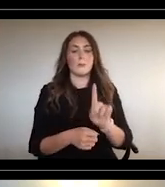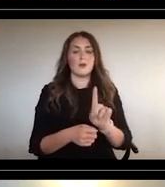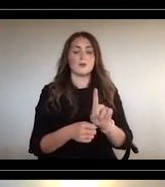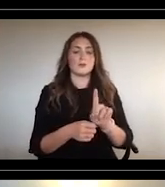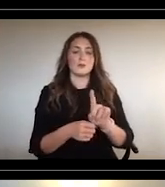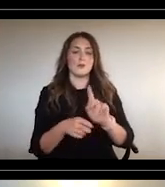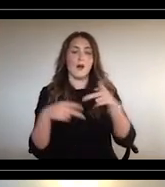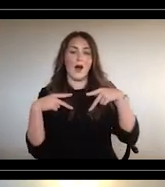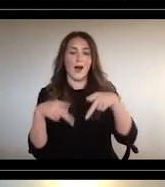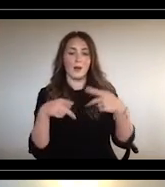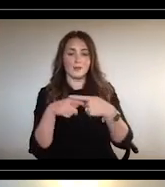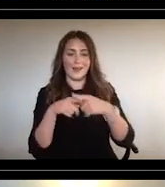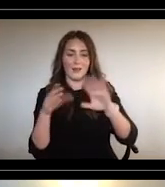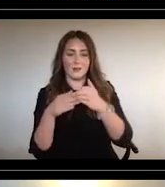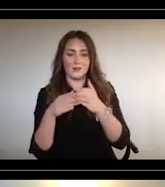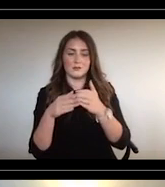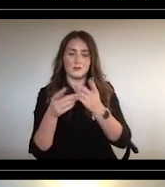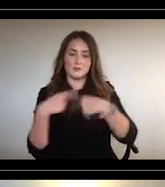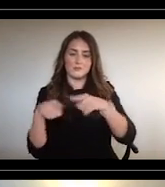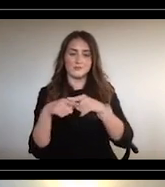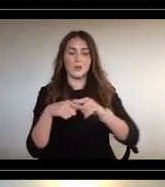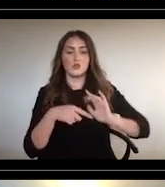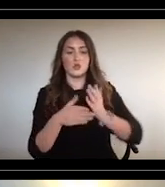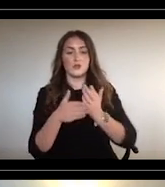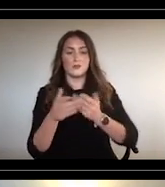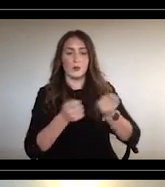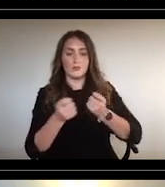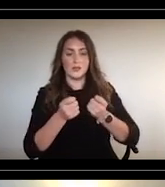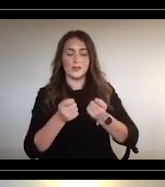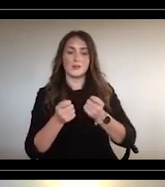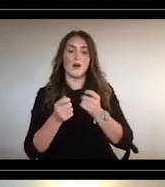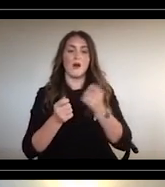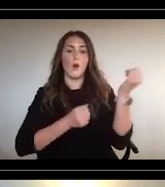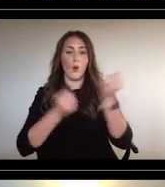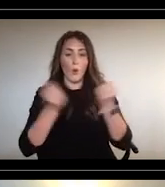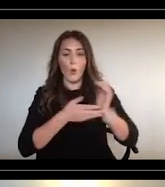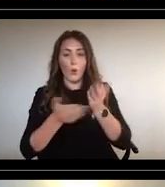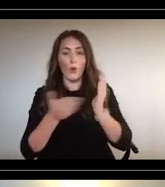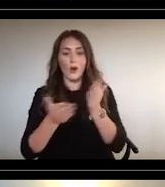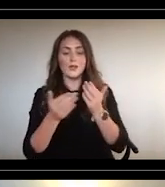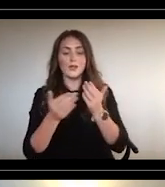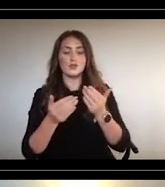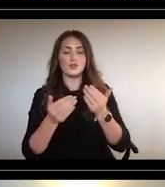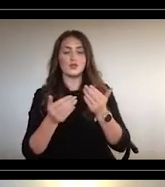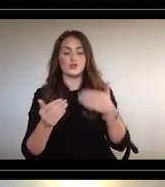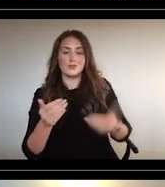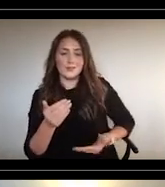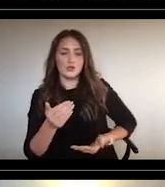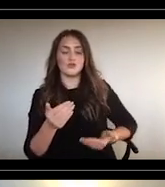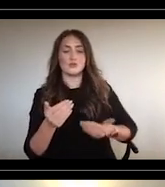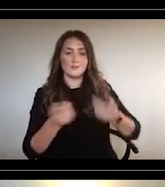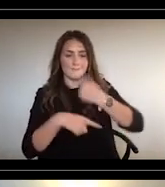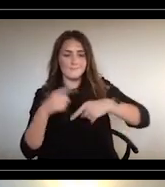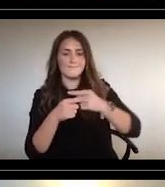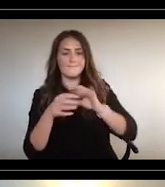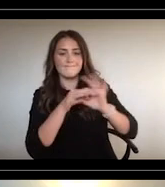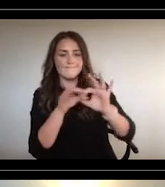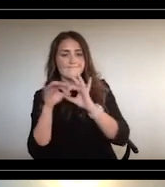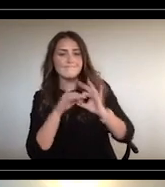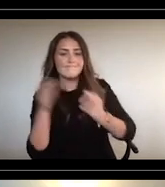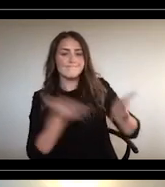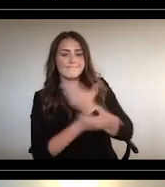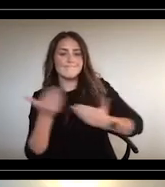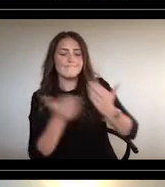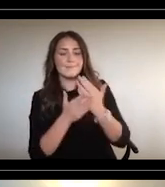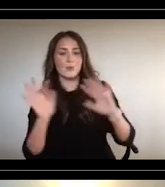England are working with service area operators, the haulage industry and other road user groups to consider the most appropriate location for